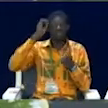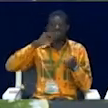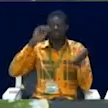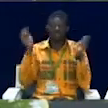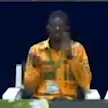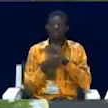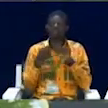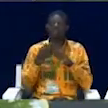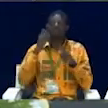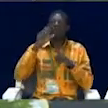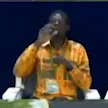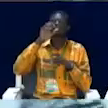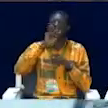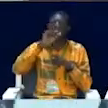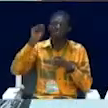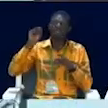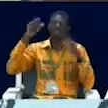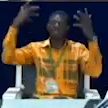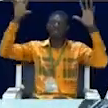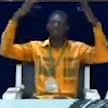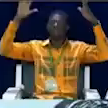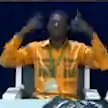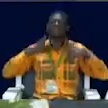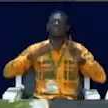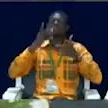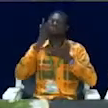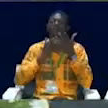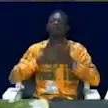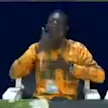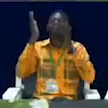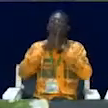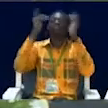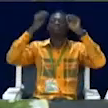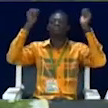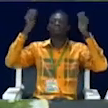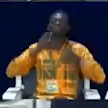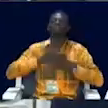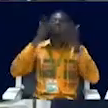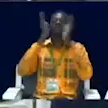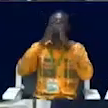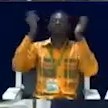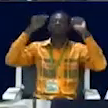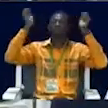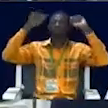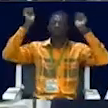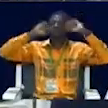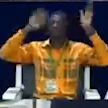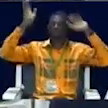from SS to AS. Let somebody shout hallelujah.